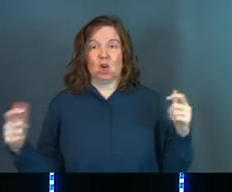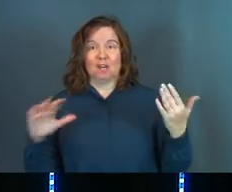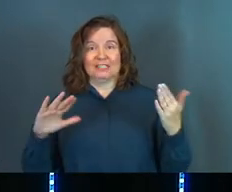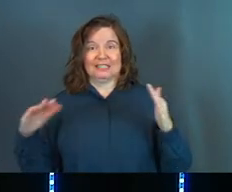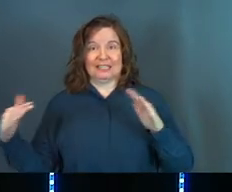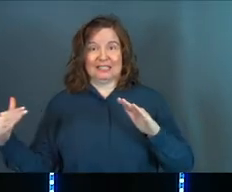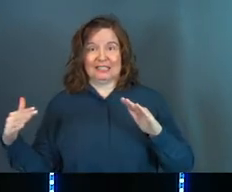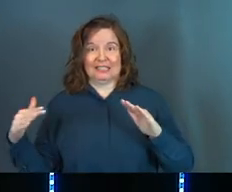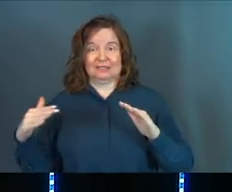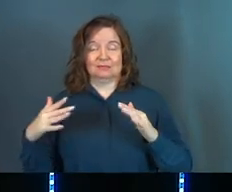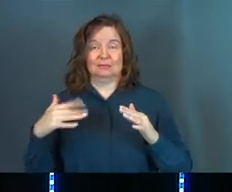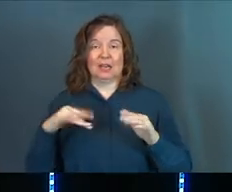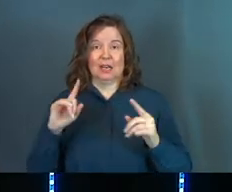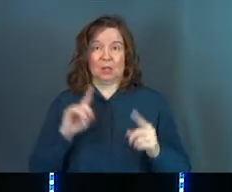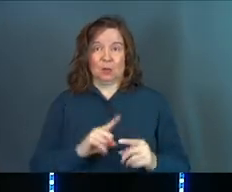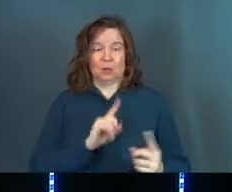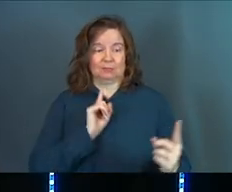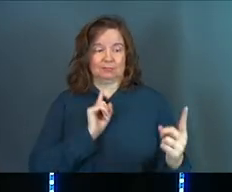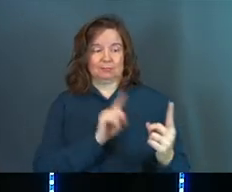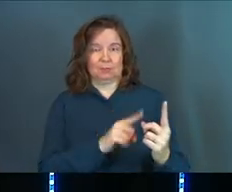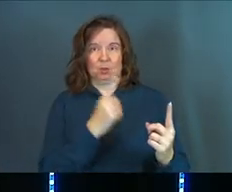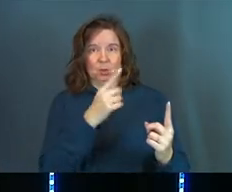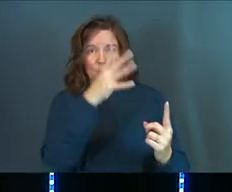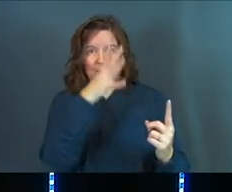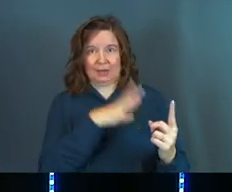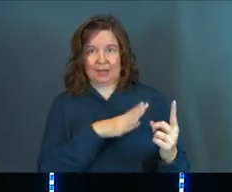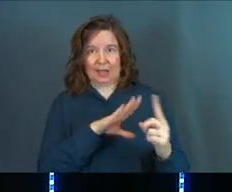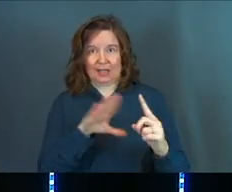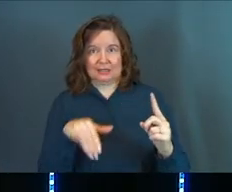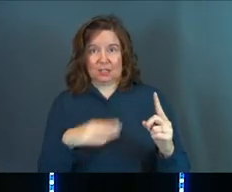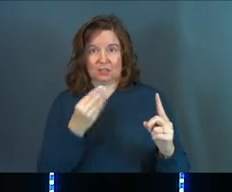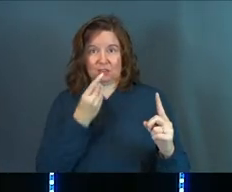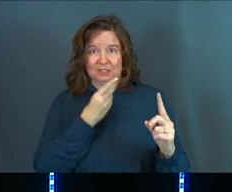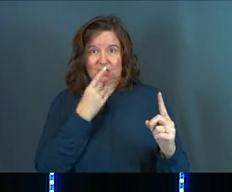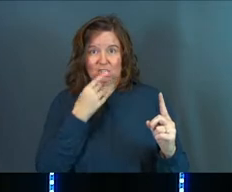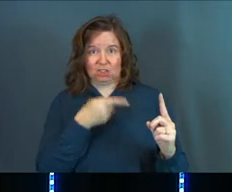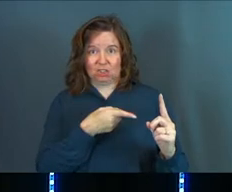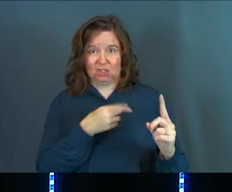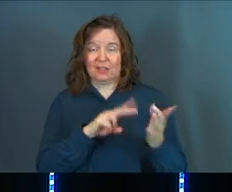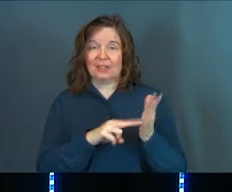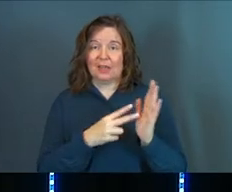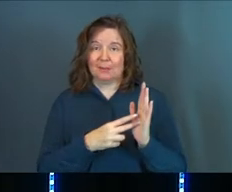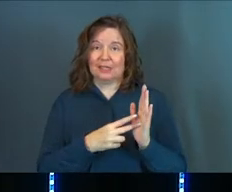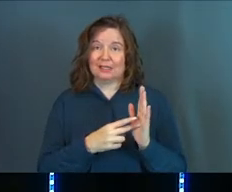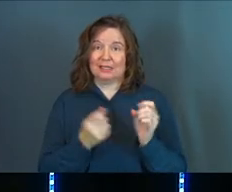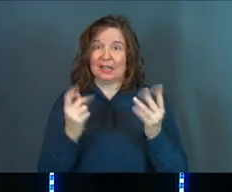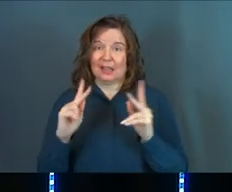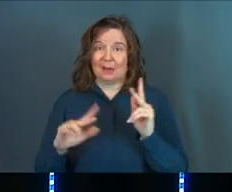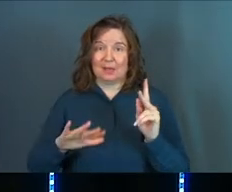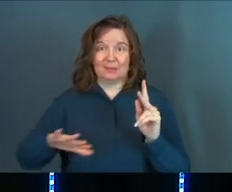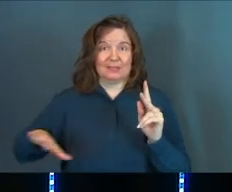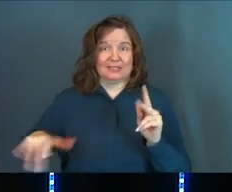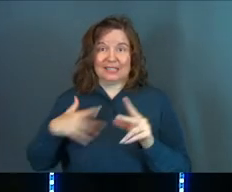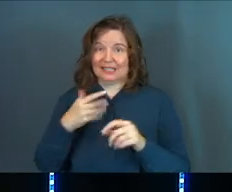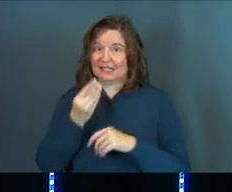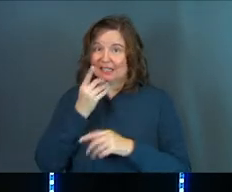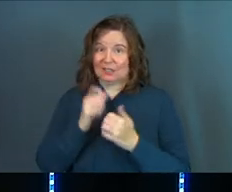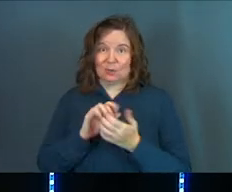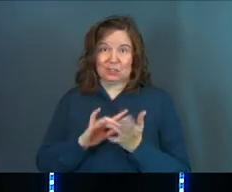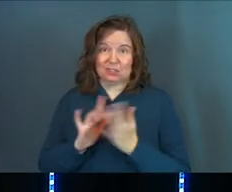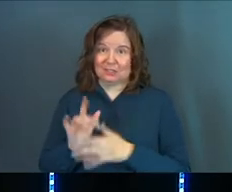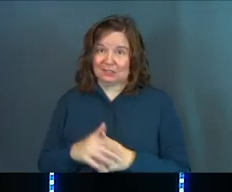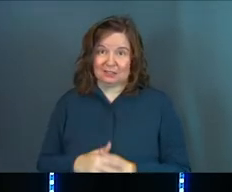city, and he went to one guy's house for dinner. That means a whole lot of people did not get dinner with